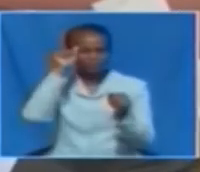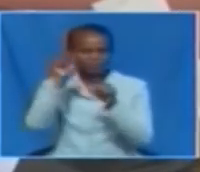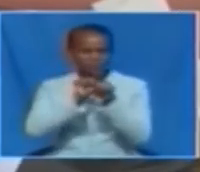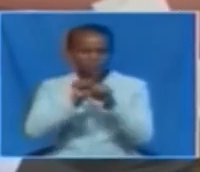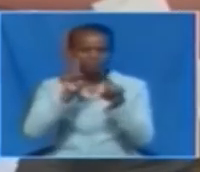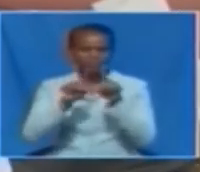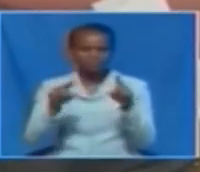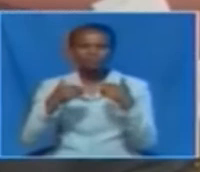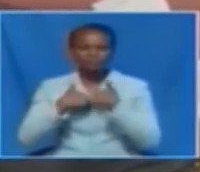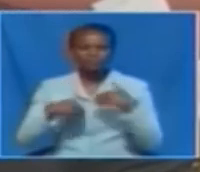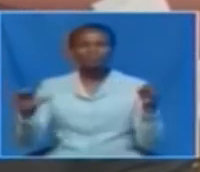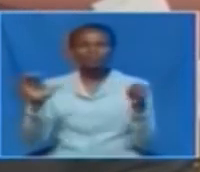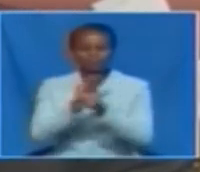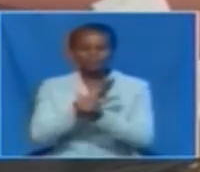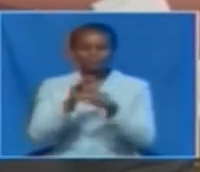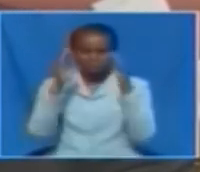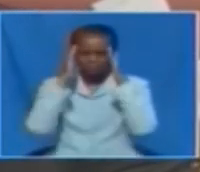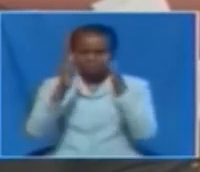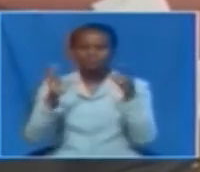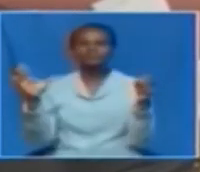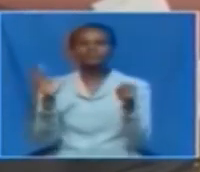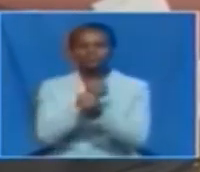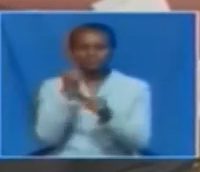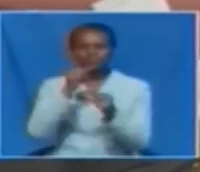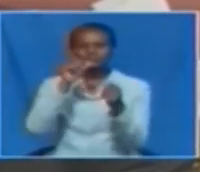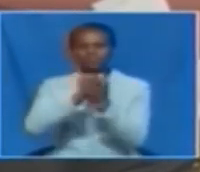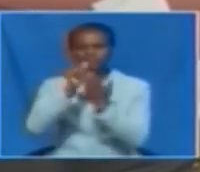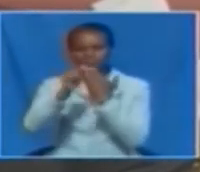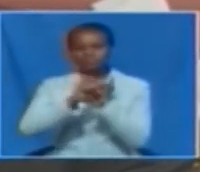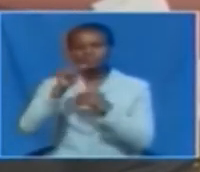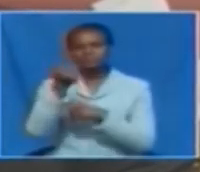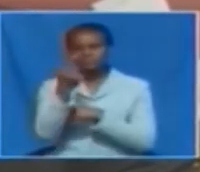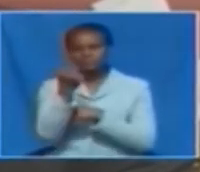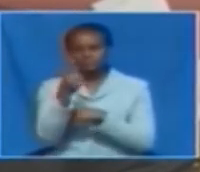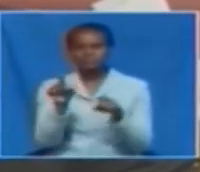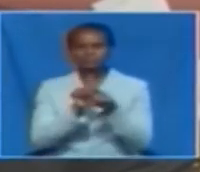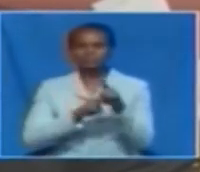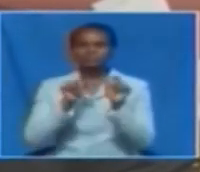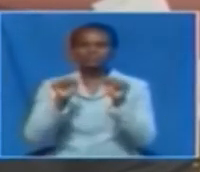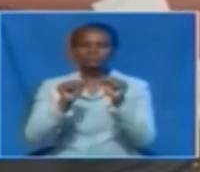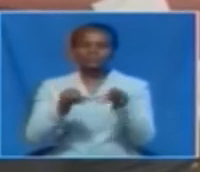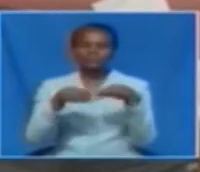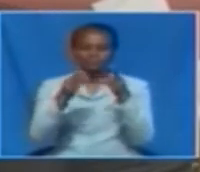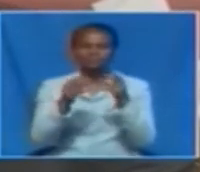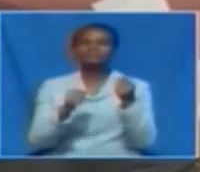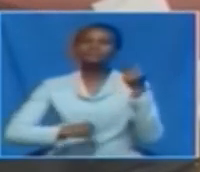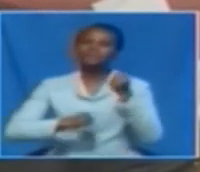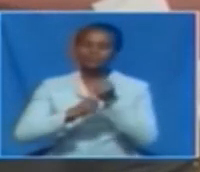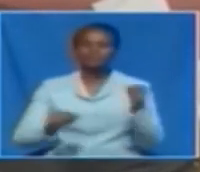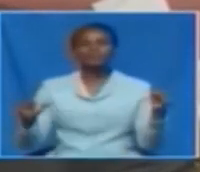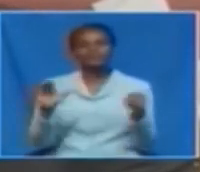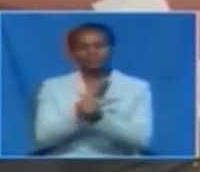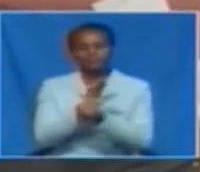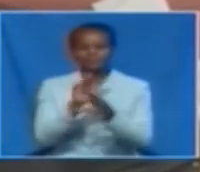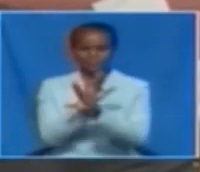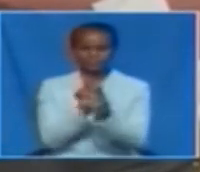is a full throttle commitment to win August 11th and be able to provide necessary support to